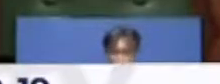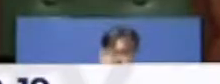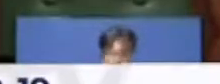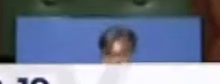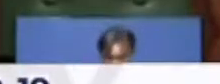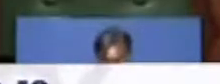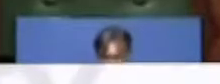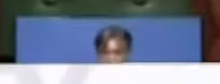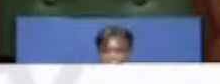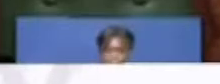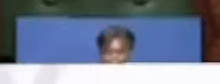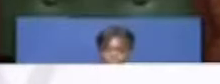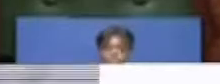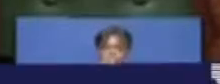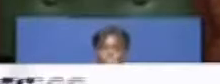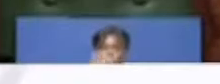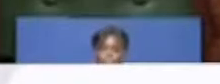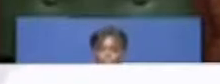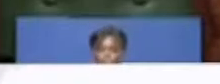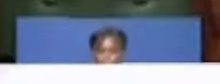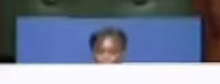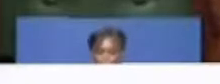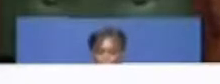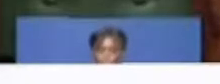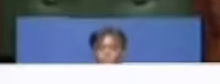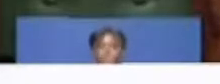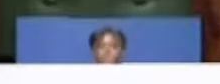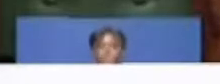54,775 primary school teachers and